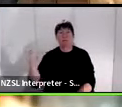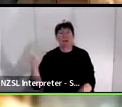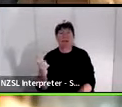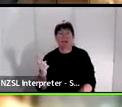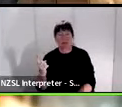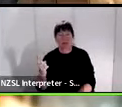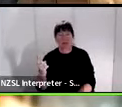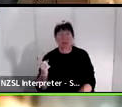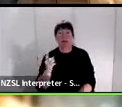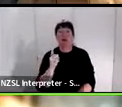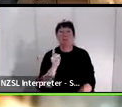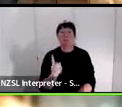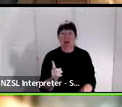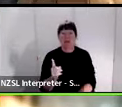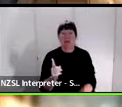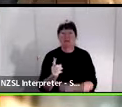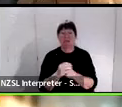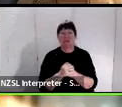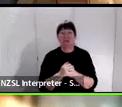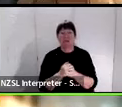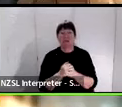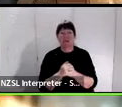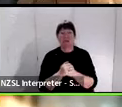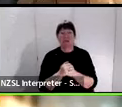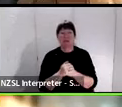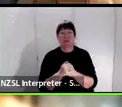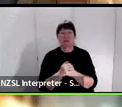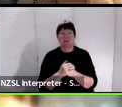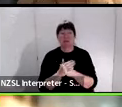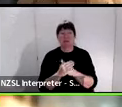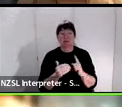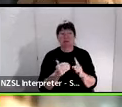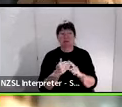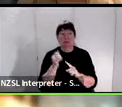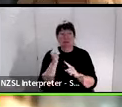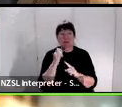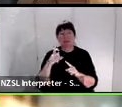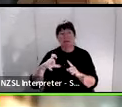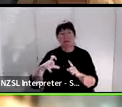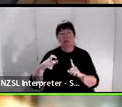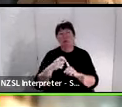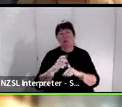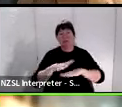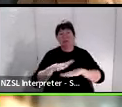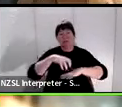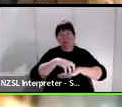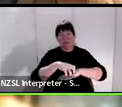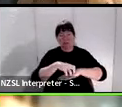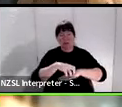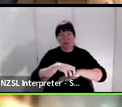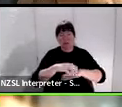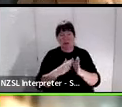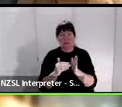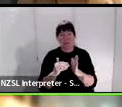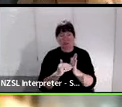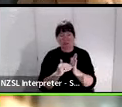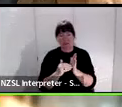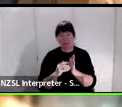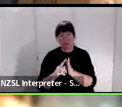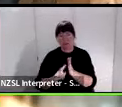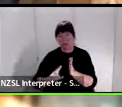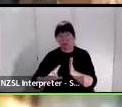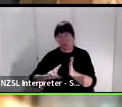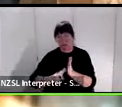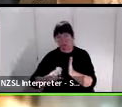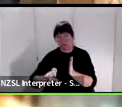in, but we have at this point, as far as I understand, Cerebral Palsy Society of New Zealand Incorporation.